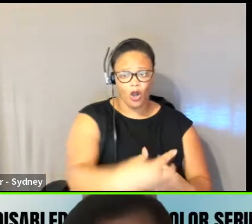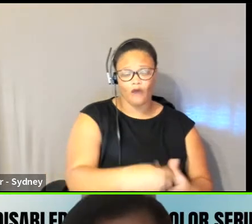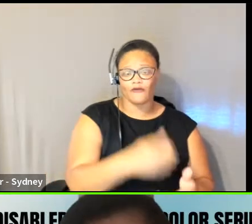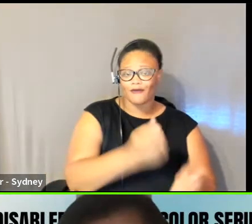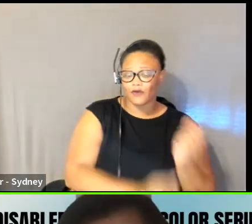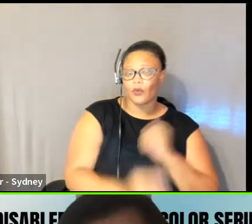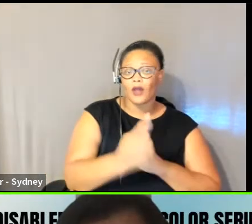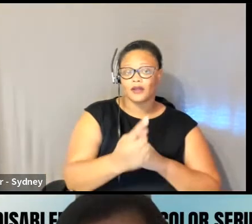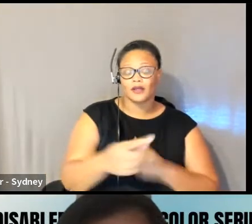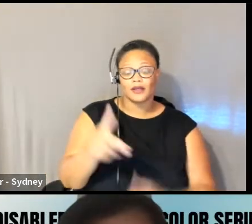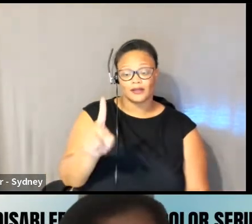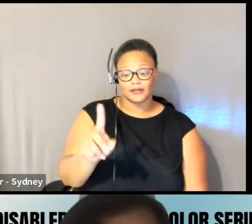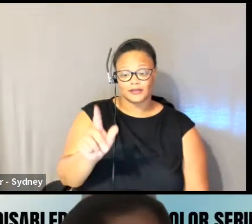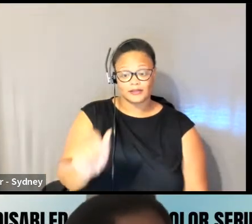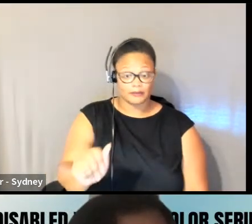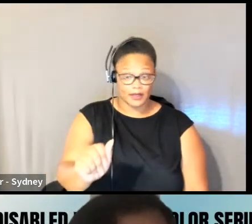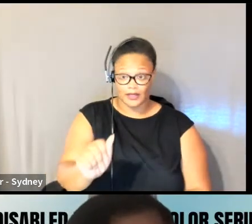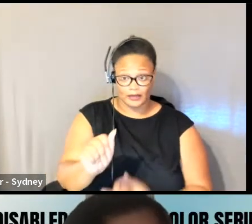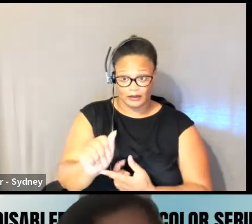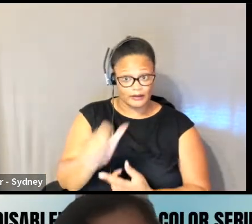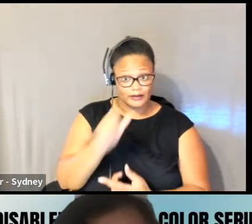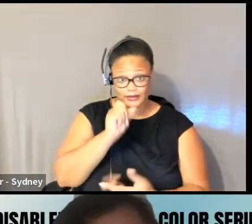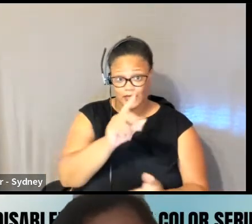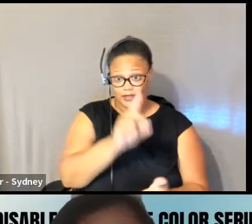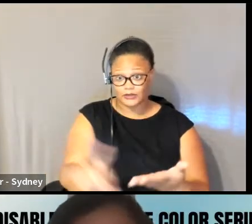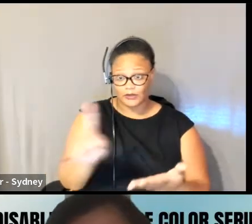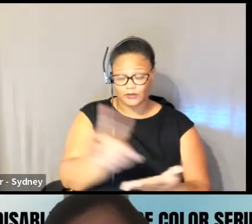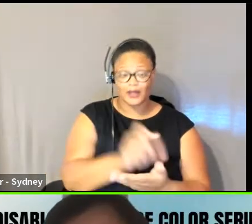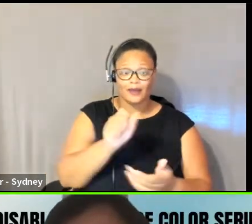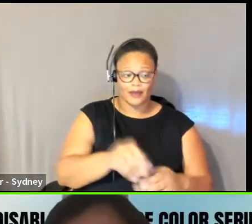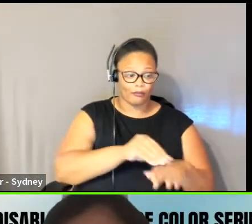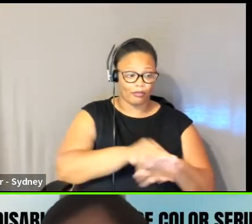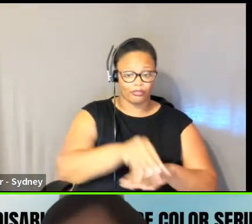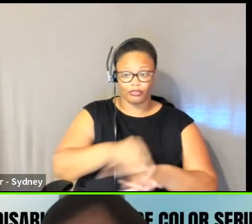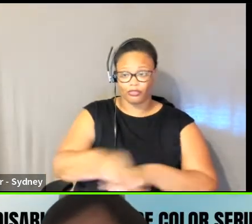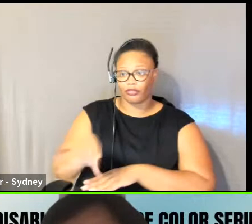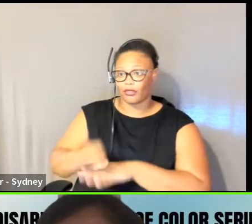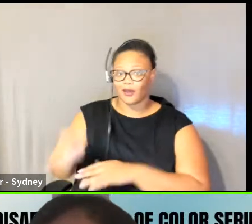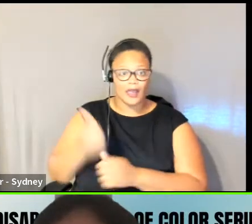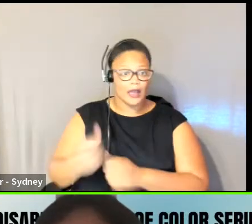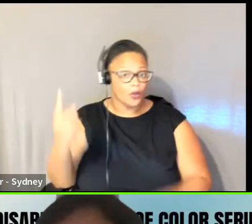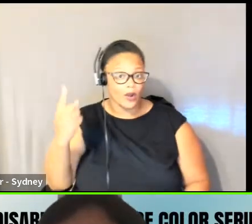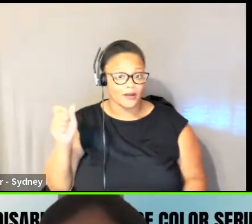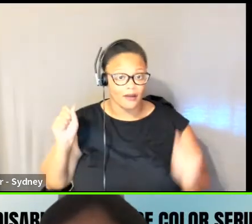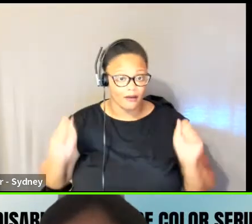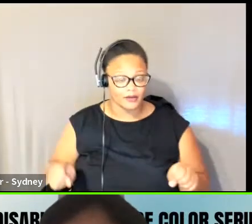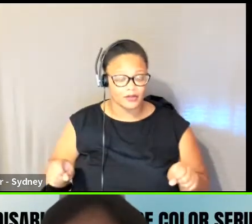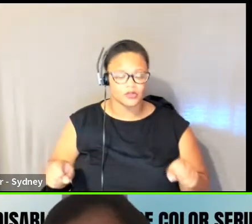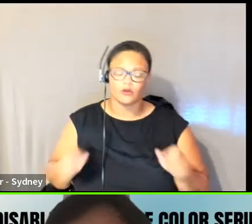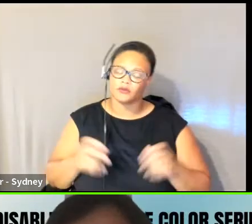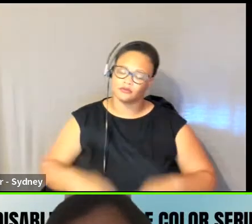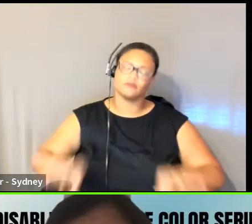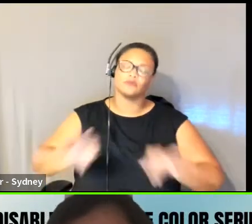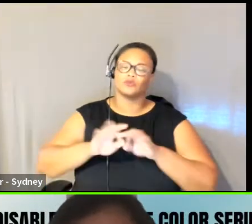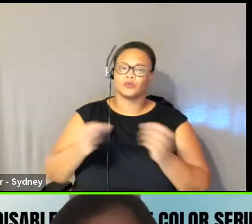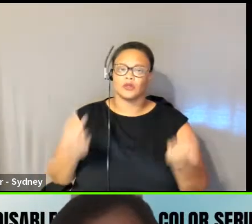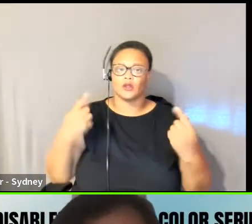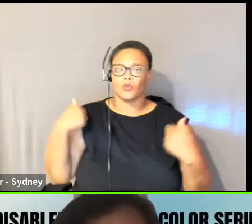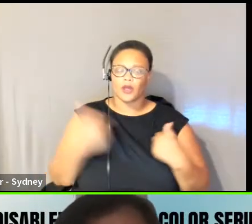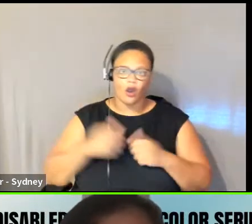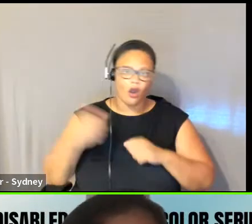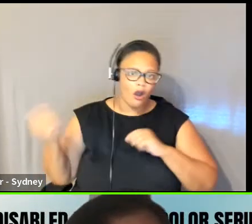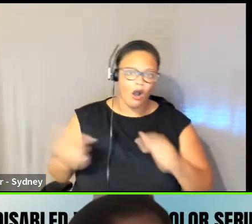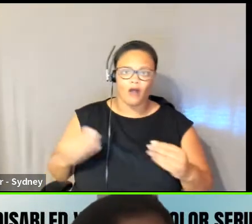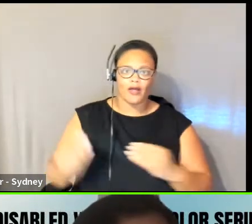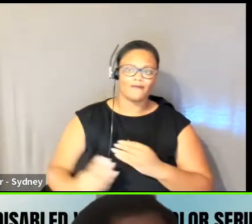disability does not discriminate against anyone. So it's so crucial to understand that we are all affected in more ways than